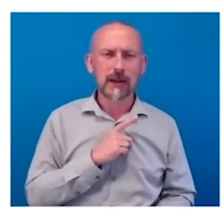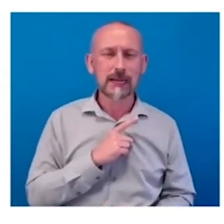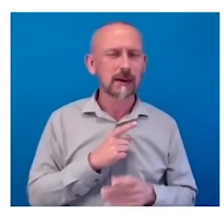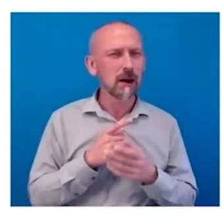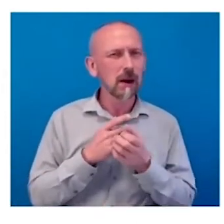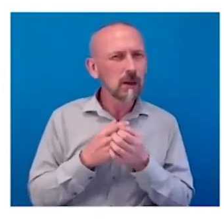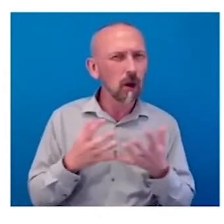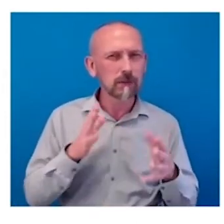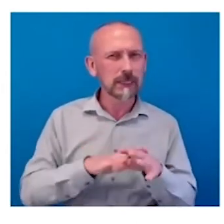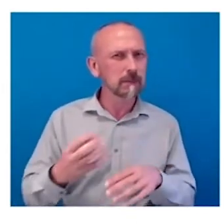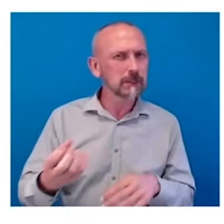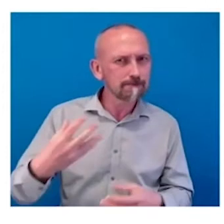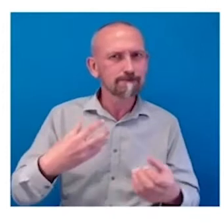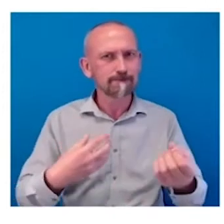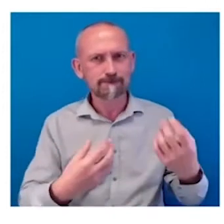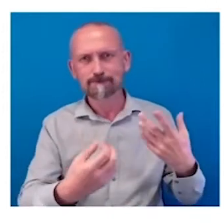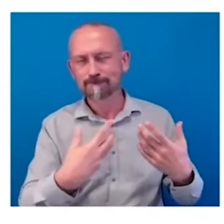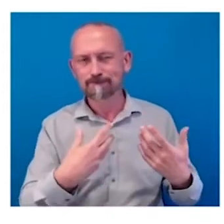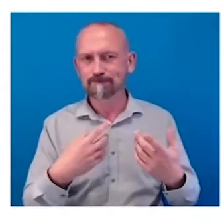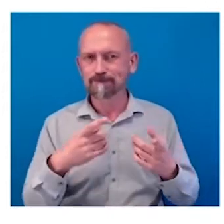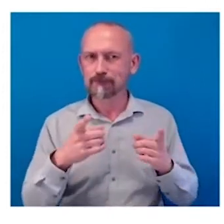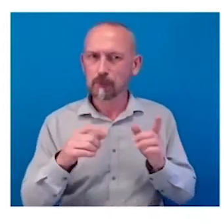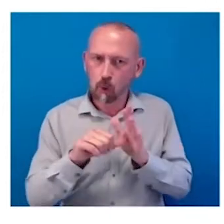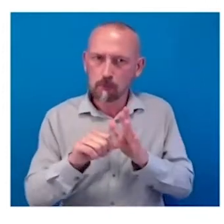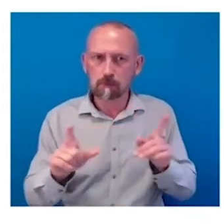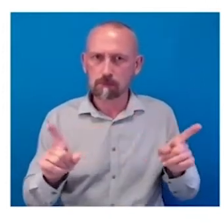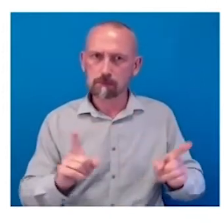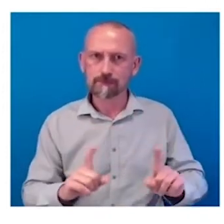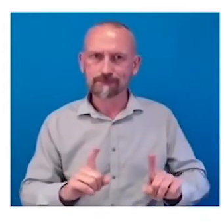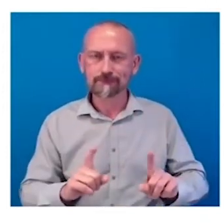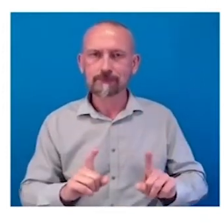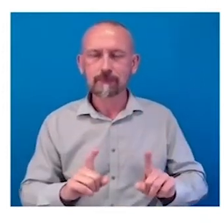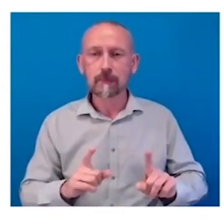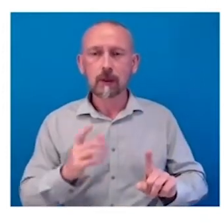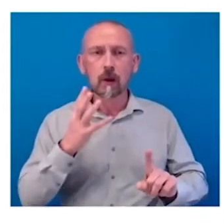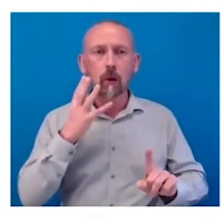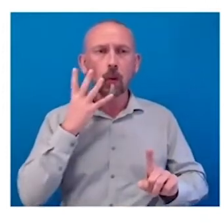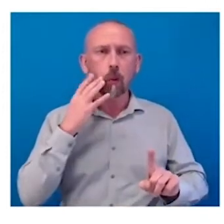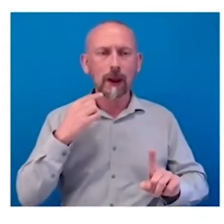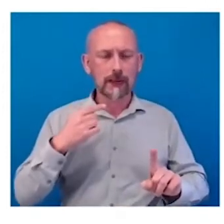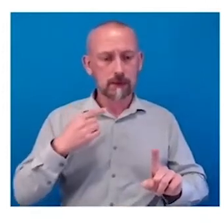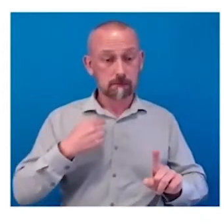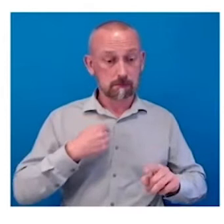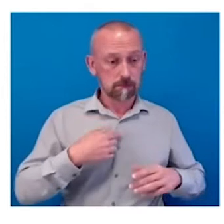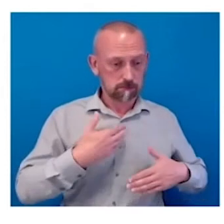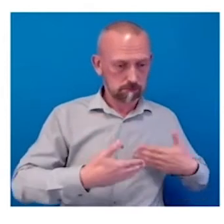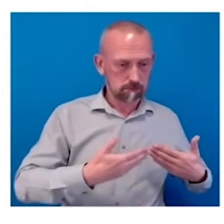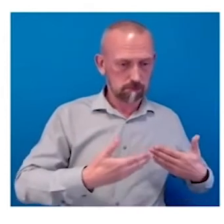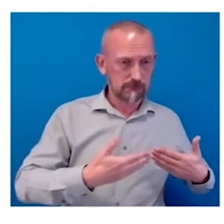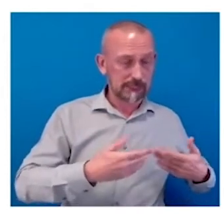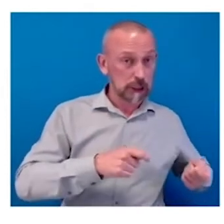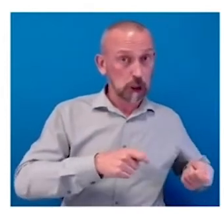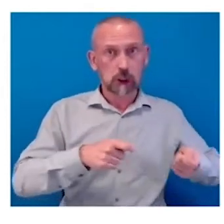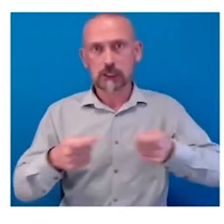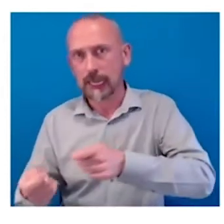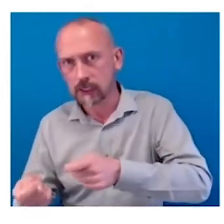over again from stakeholders that it is when a person needs to transition from one setting to another, or often from